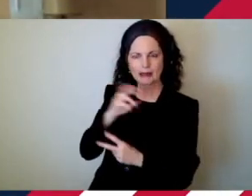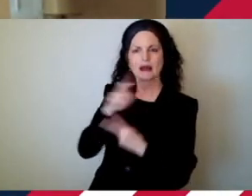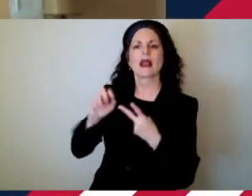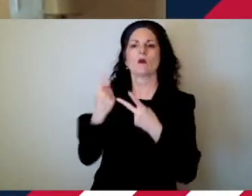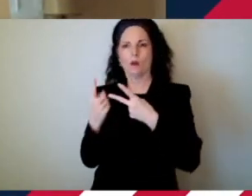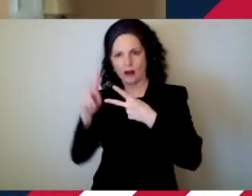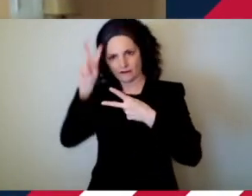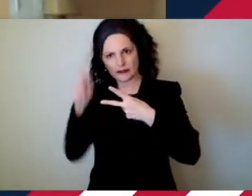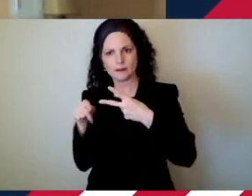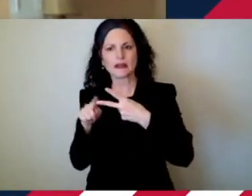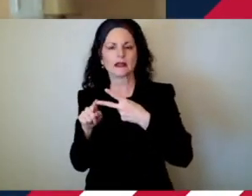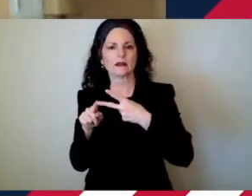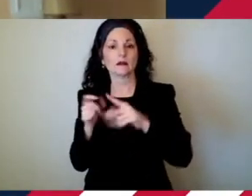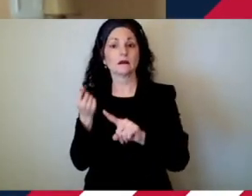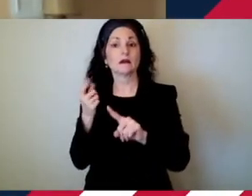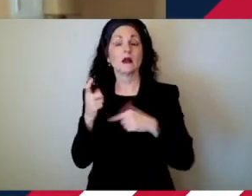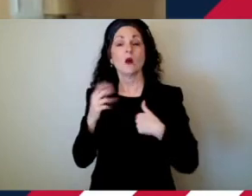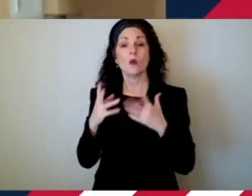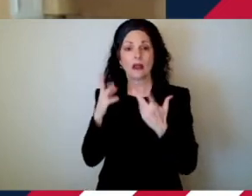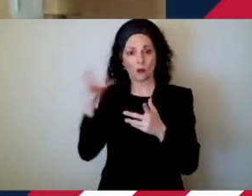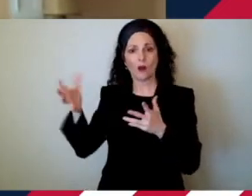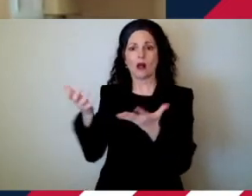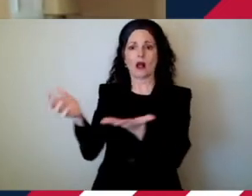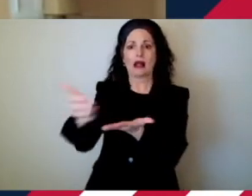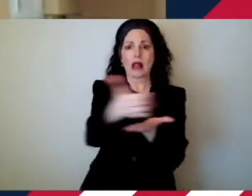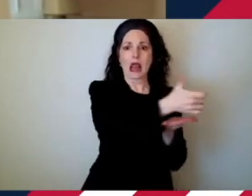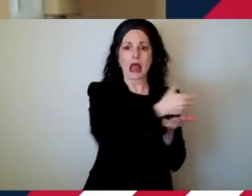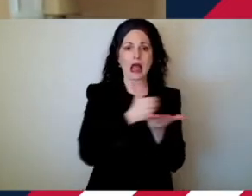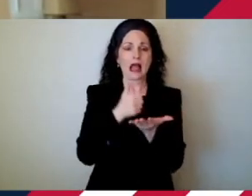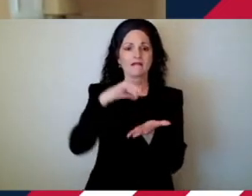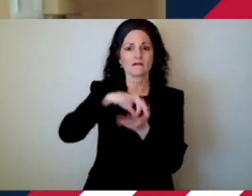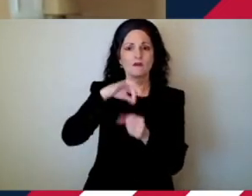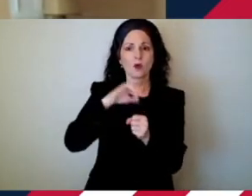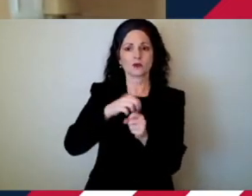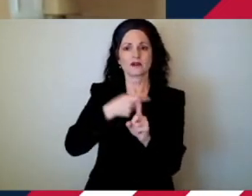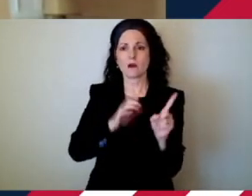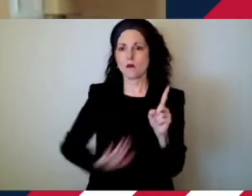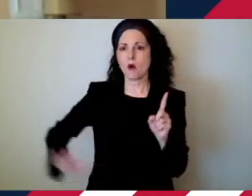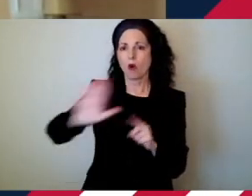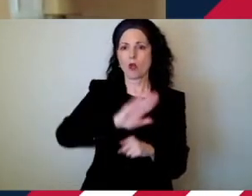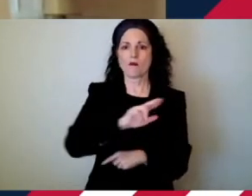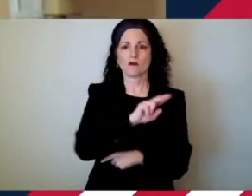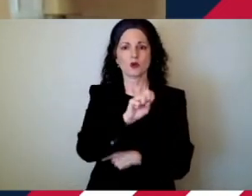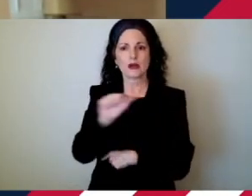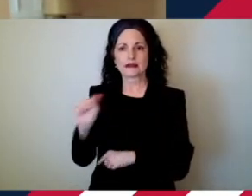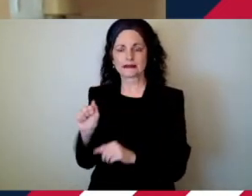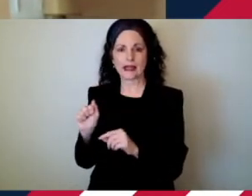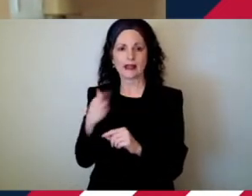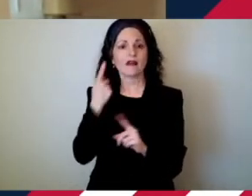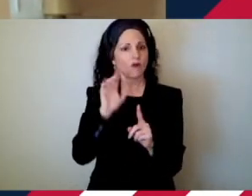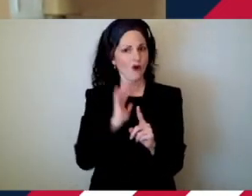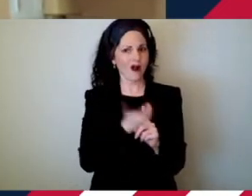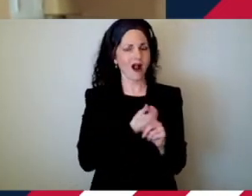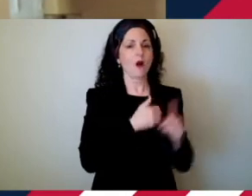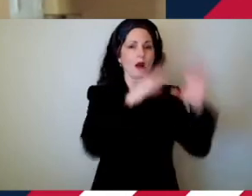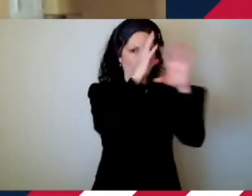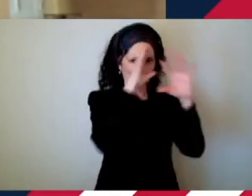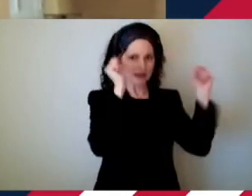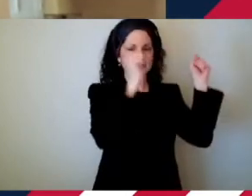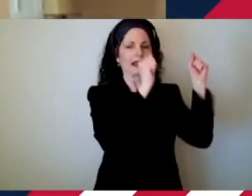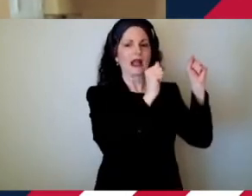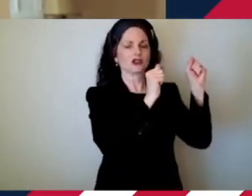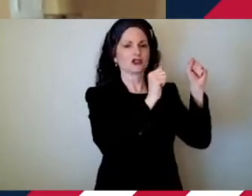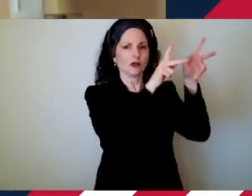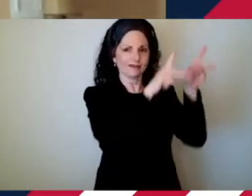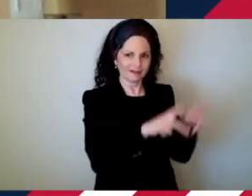country will showcase this party, our presidential candidate, and our vice presidential candidate, whoever she may